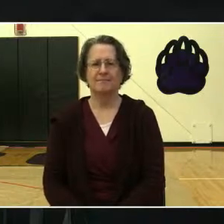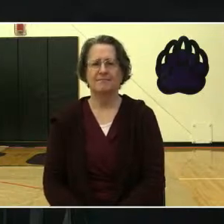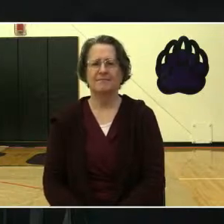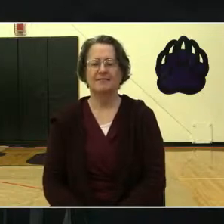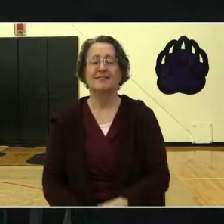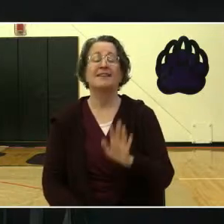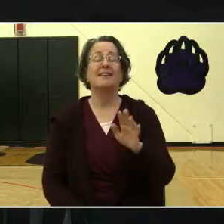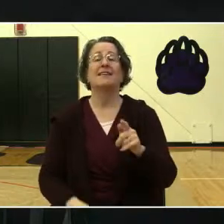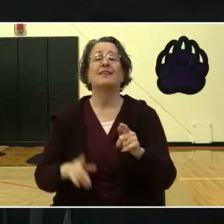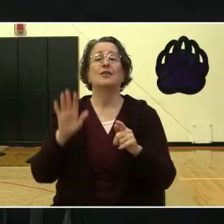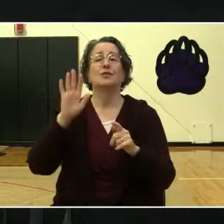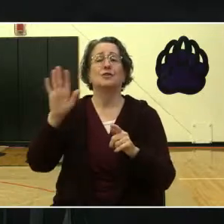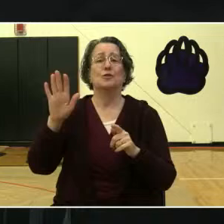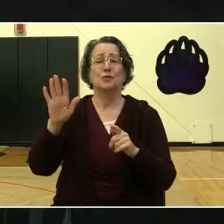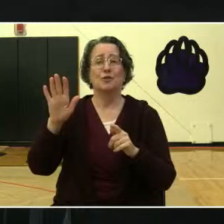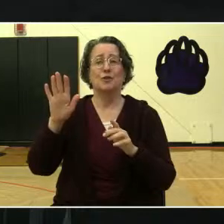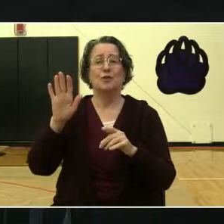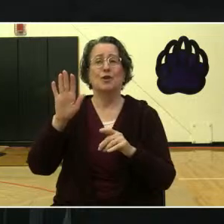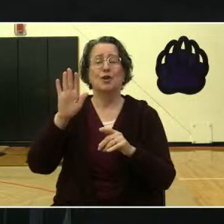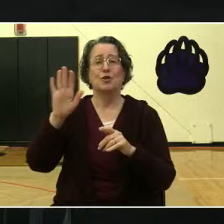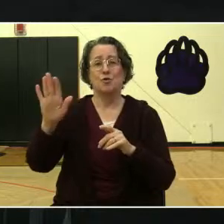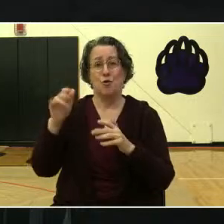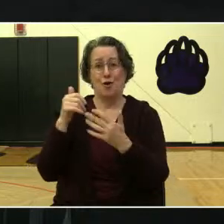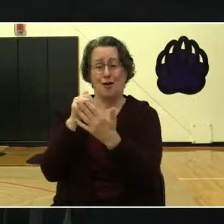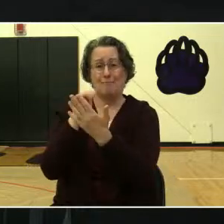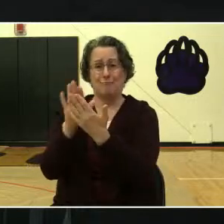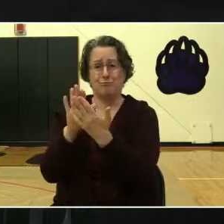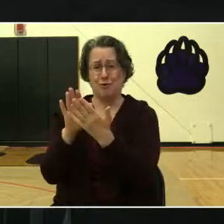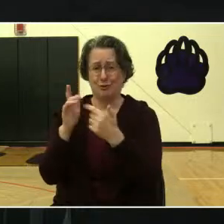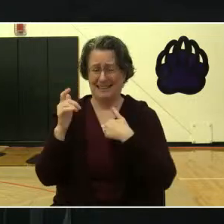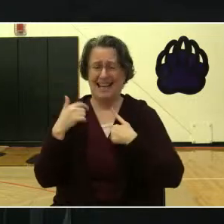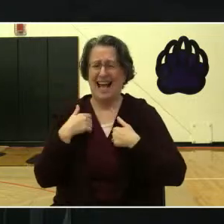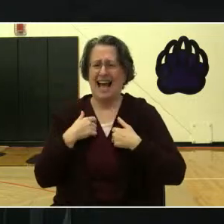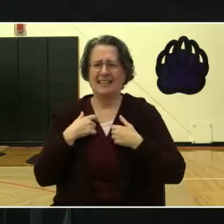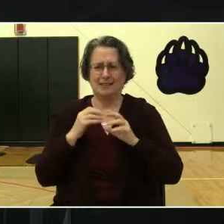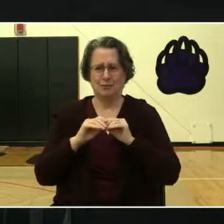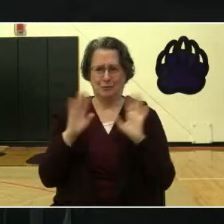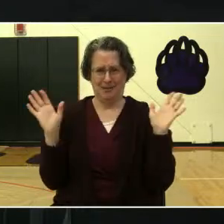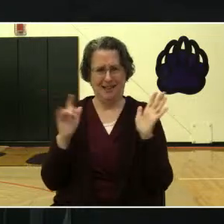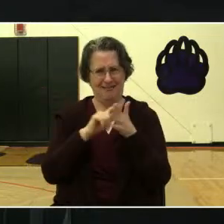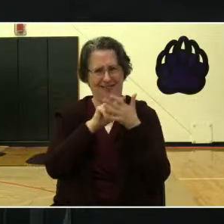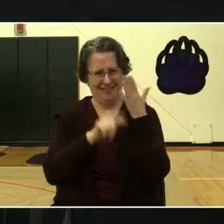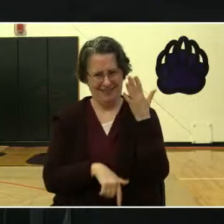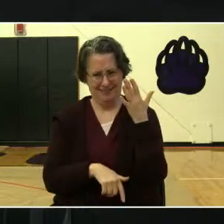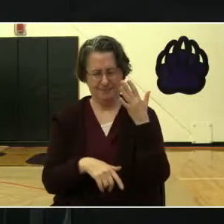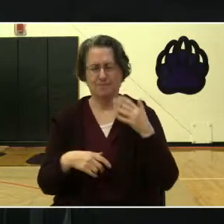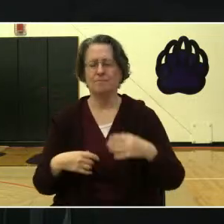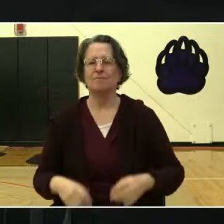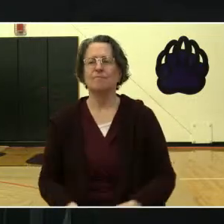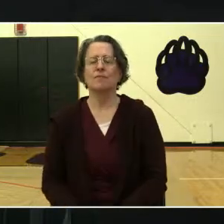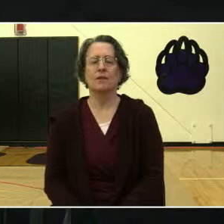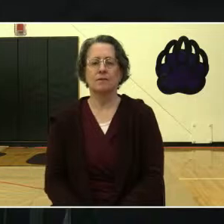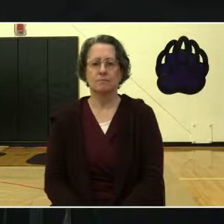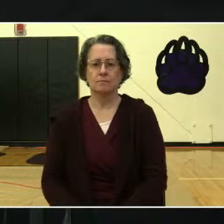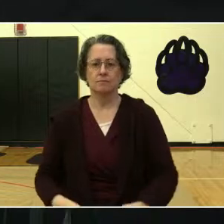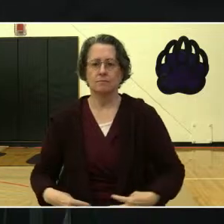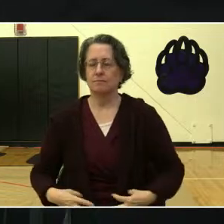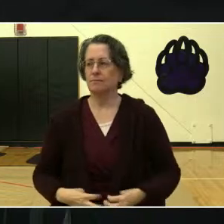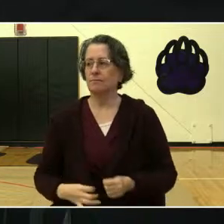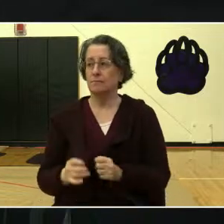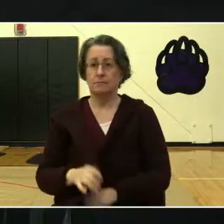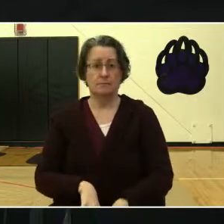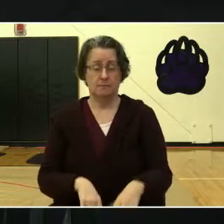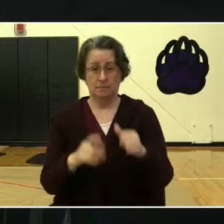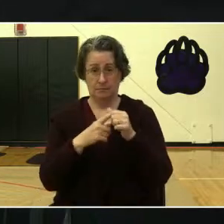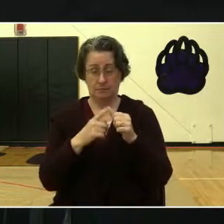to make to your proposed okay uh method of proceeding first of all there's been no indication that